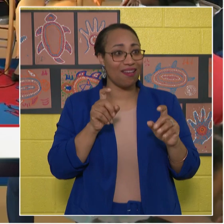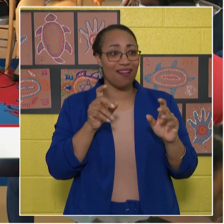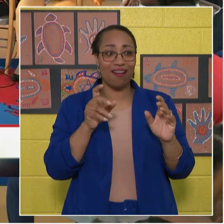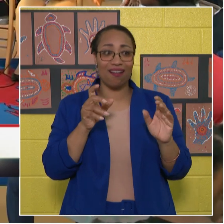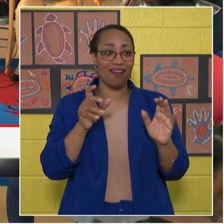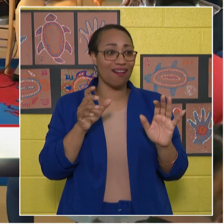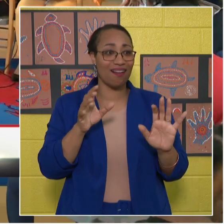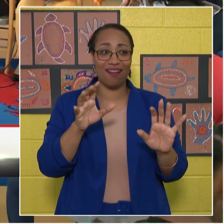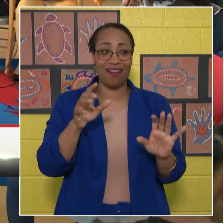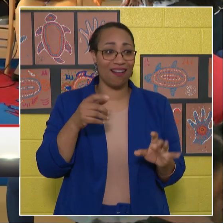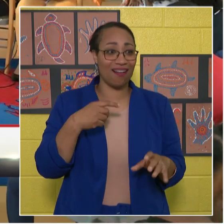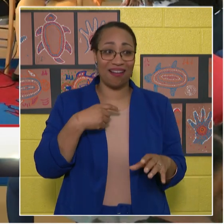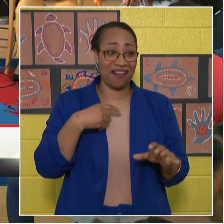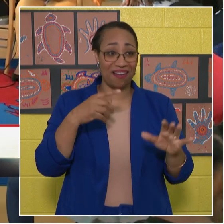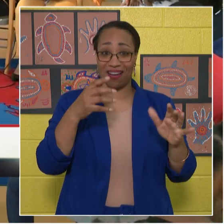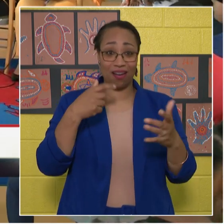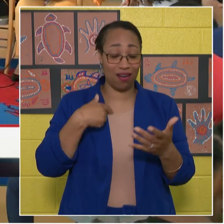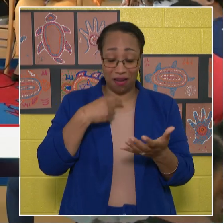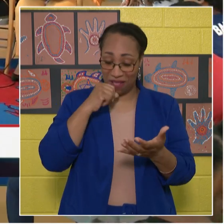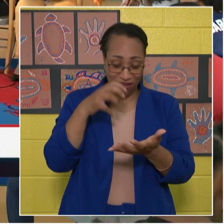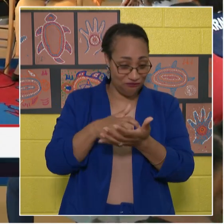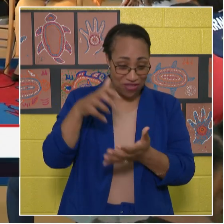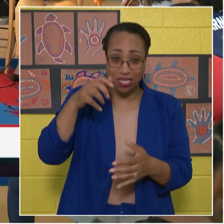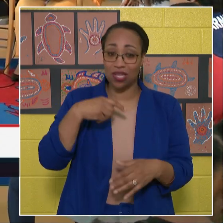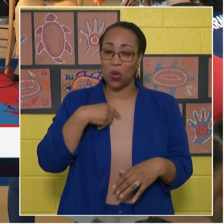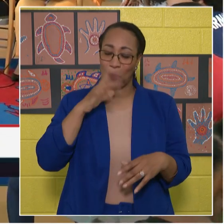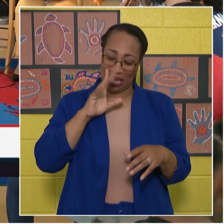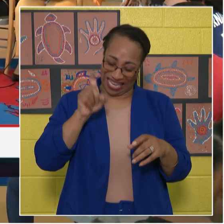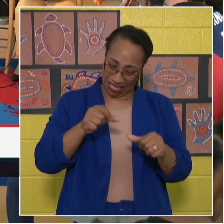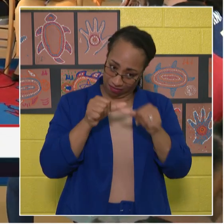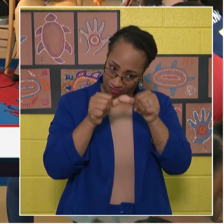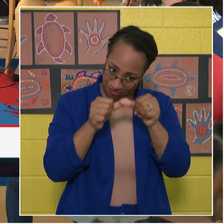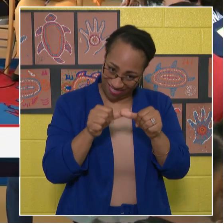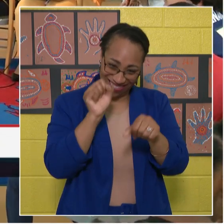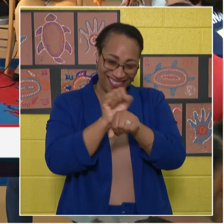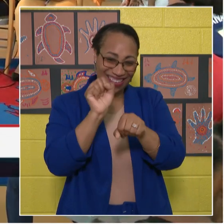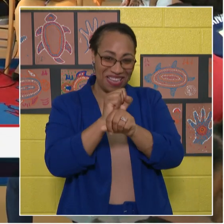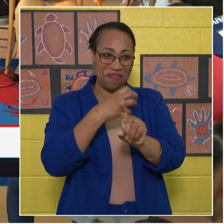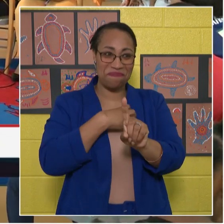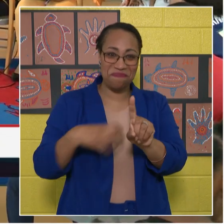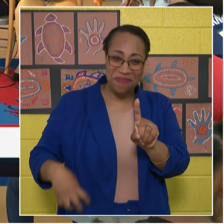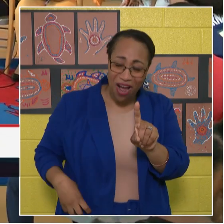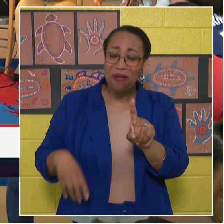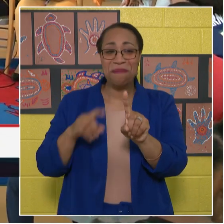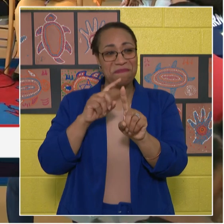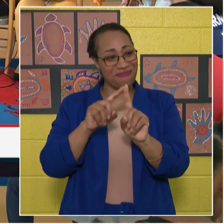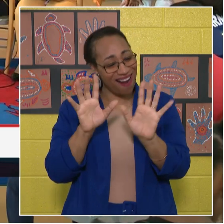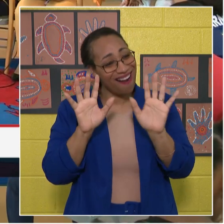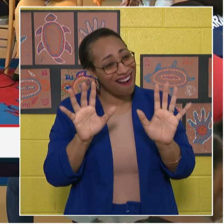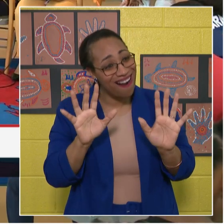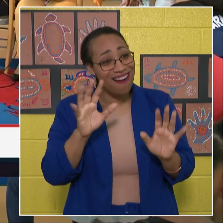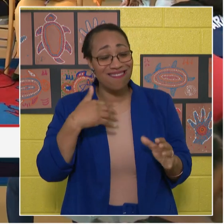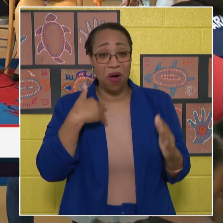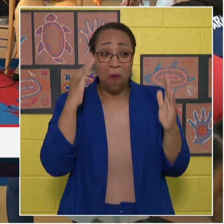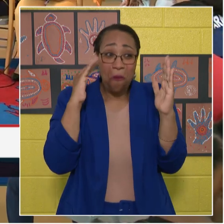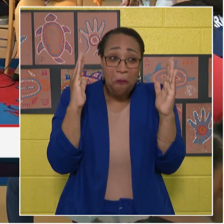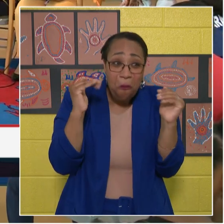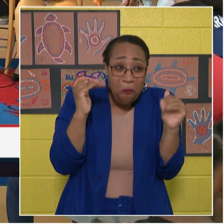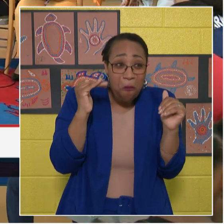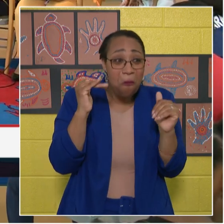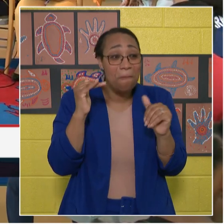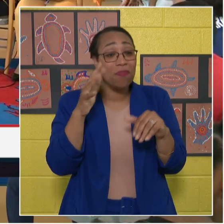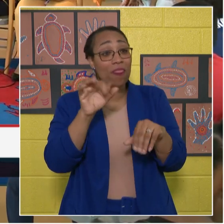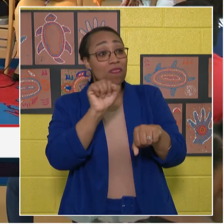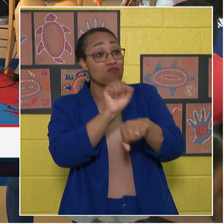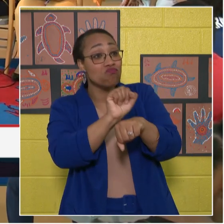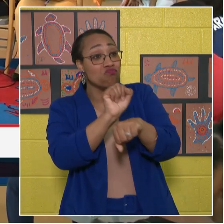another job. And I hope that that job will allow me to continue to impact cities